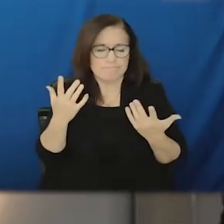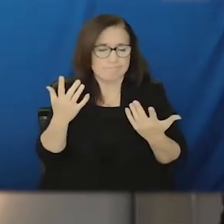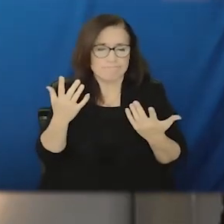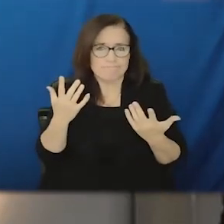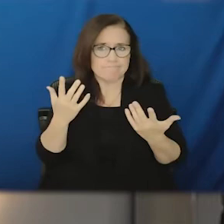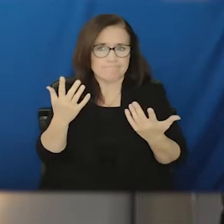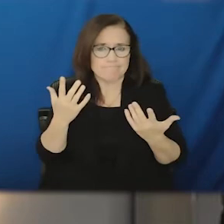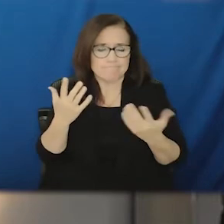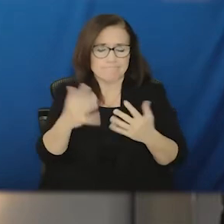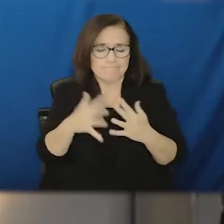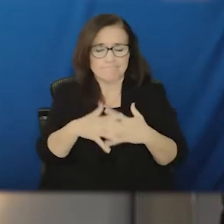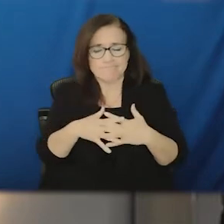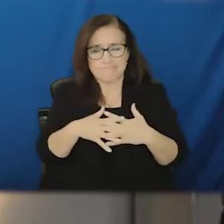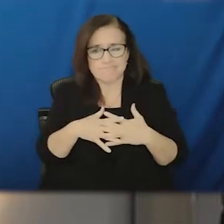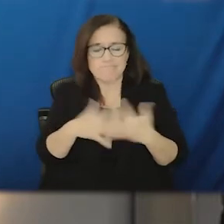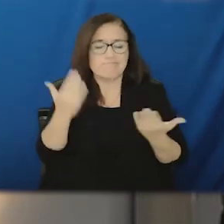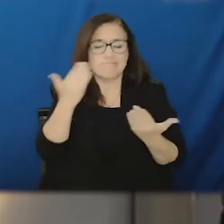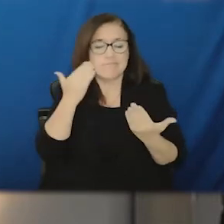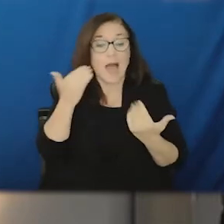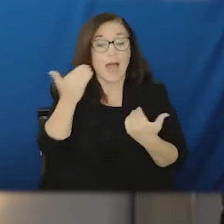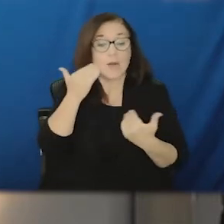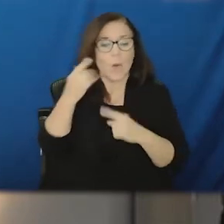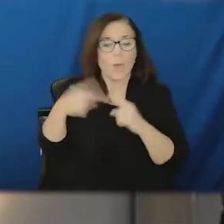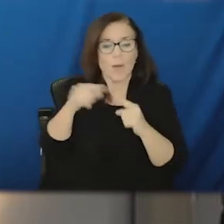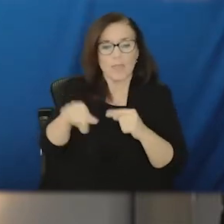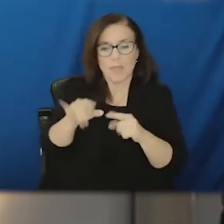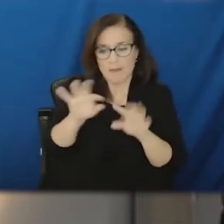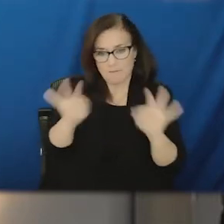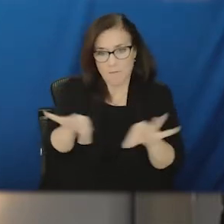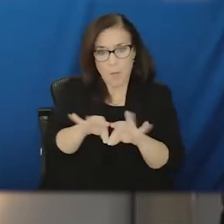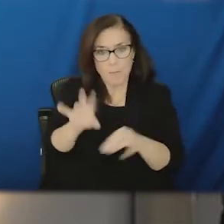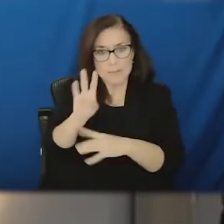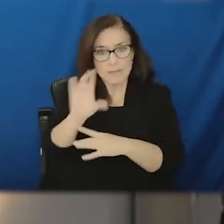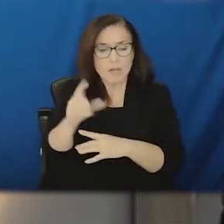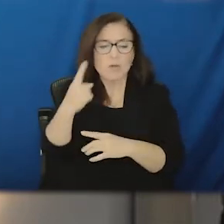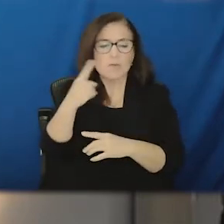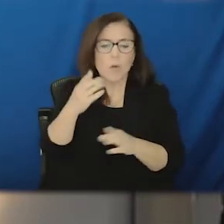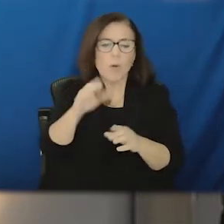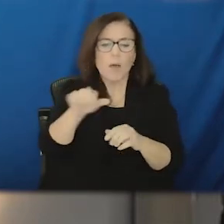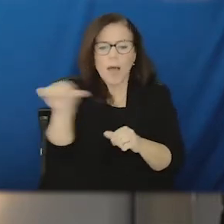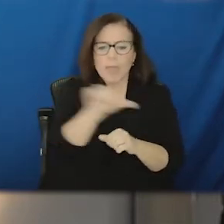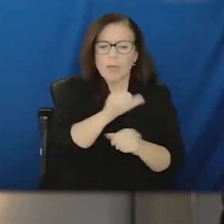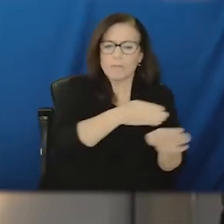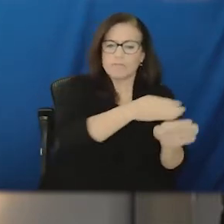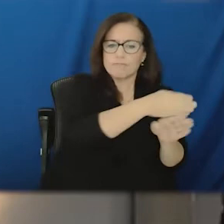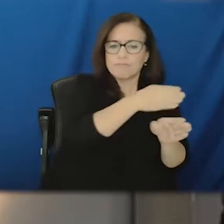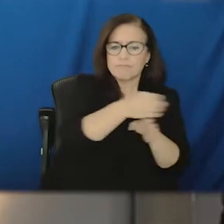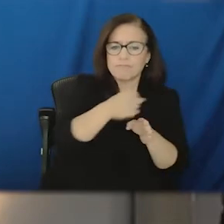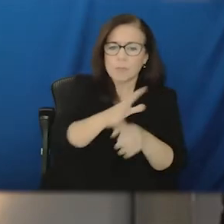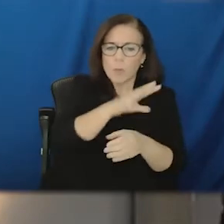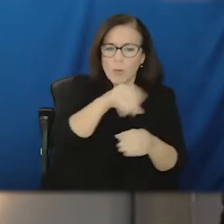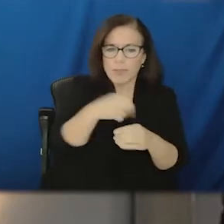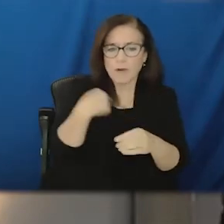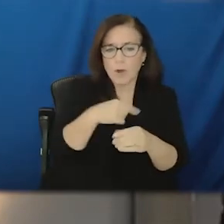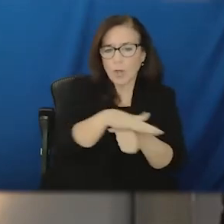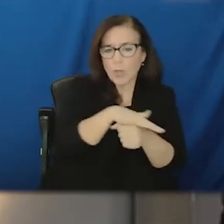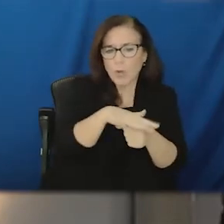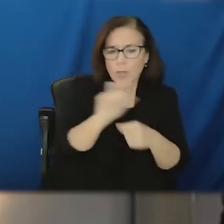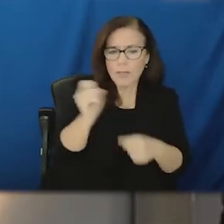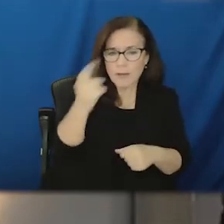I'm aware of in other entities in our local government, county and elsewhere, city,